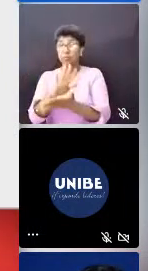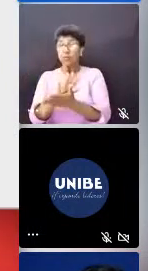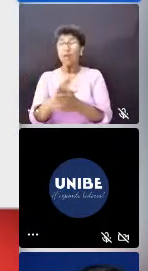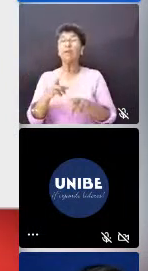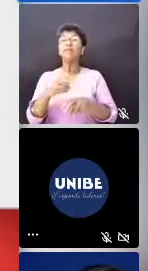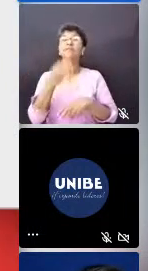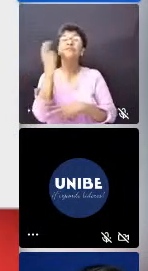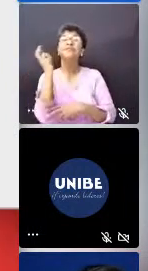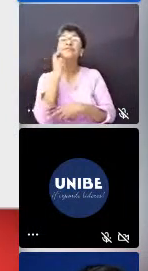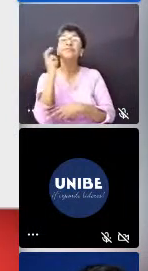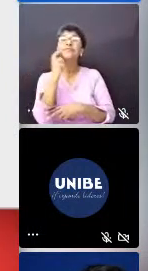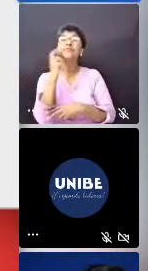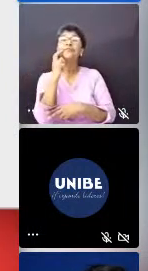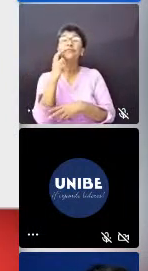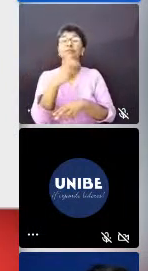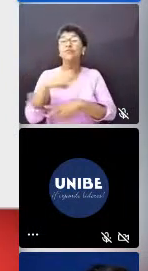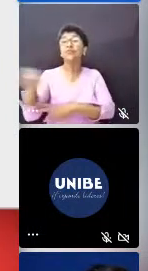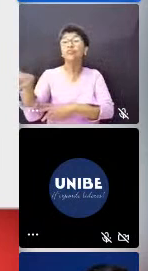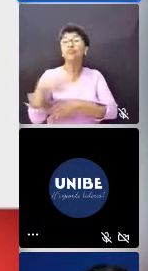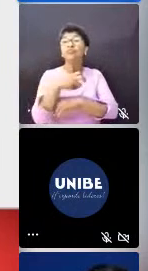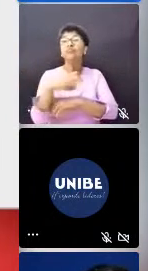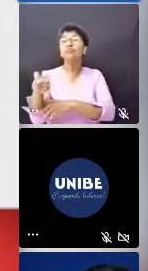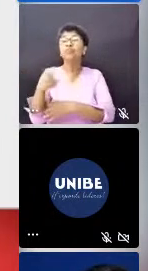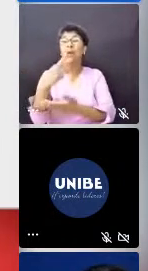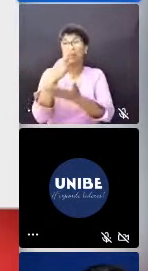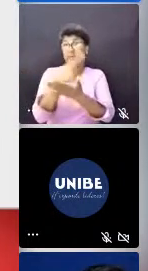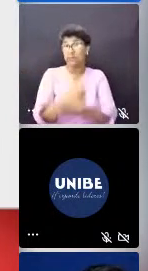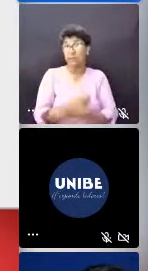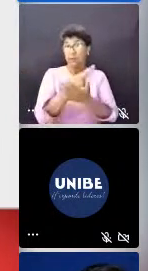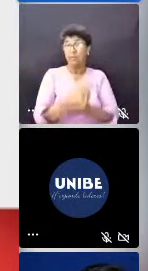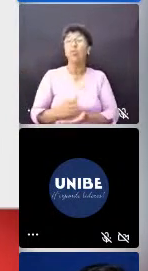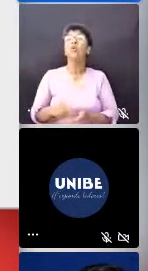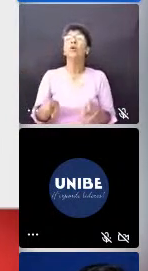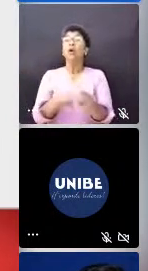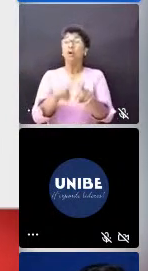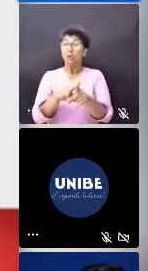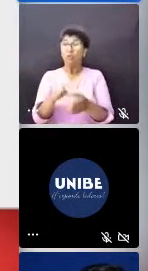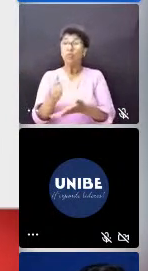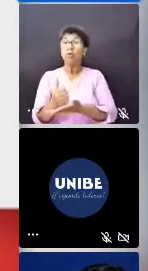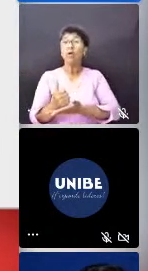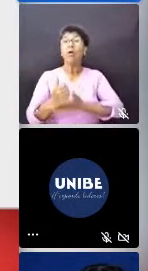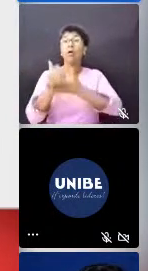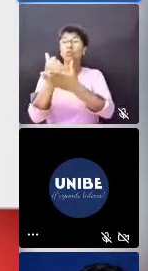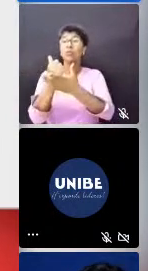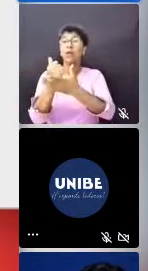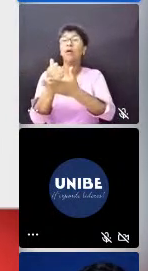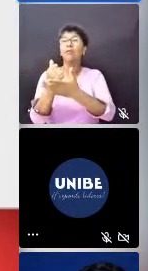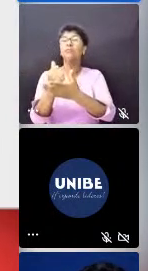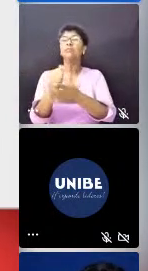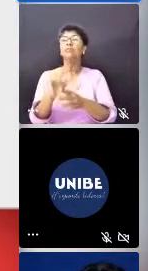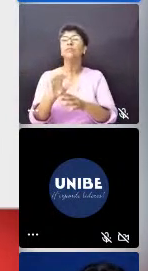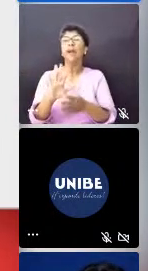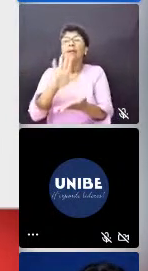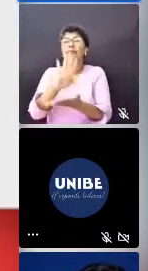to and from school and rehabilitation and assistance to school or special center.